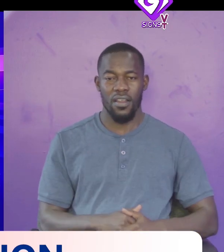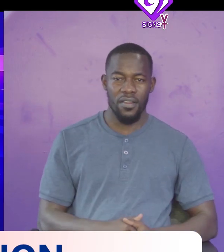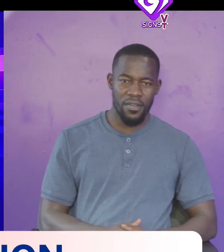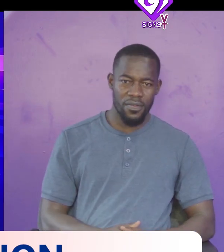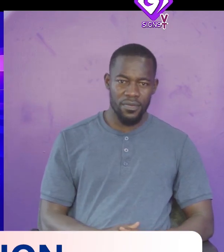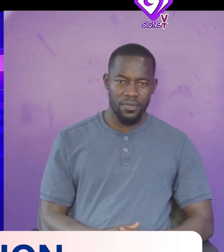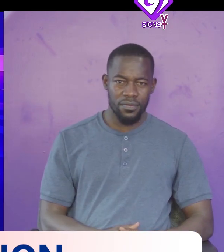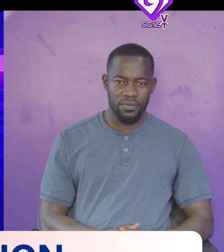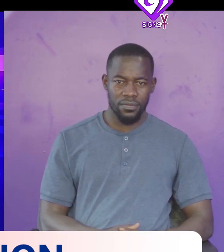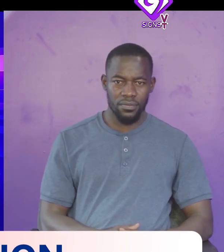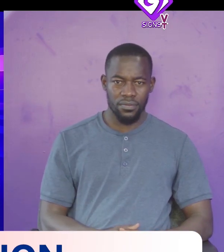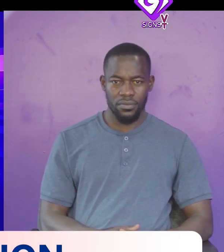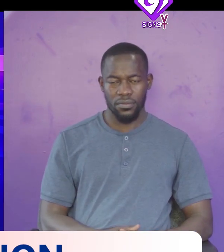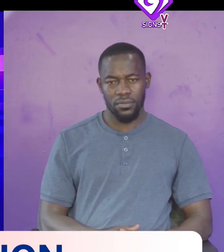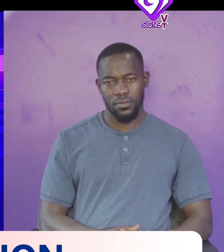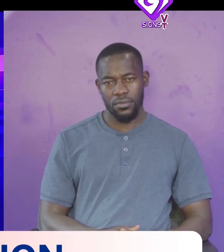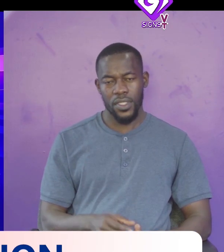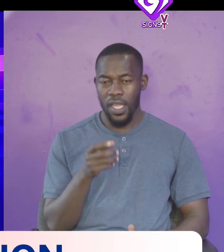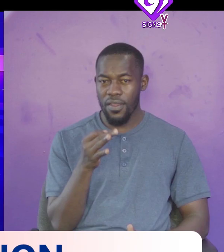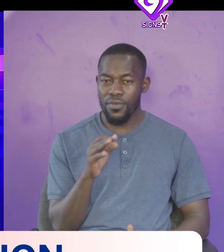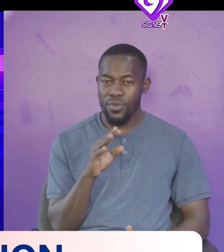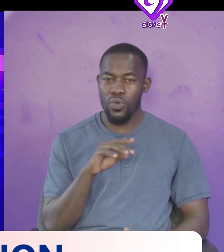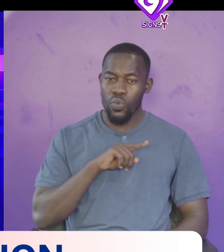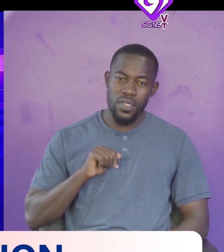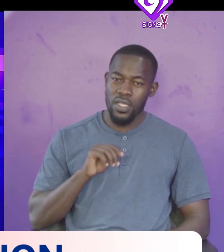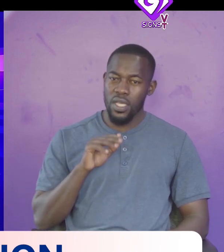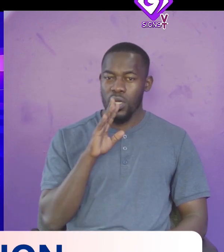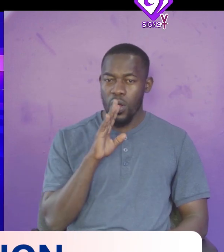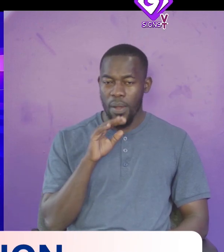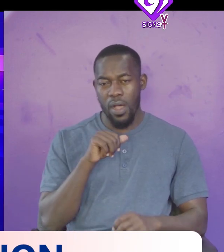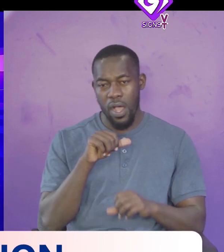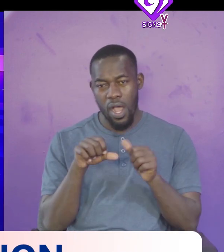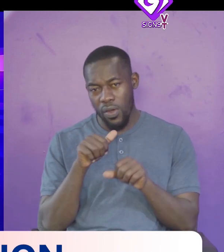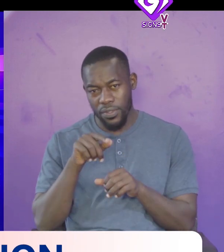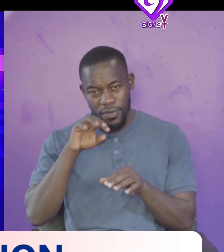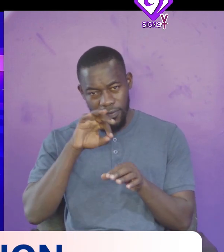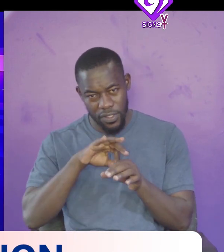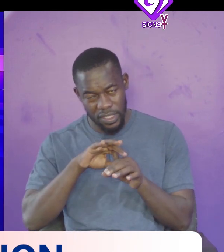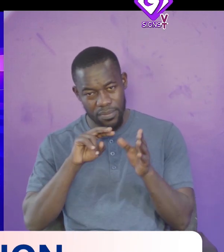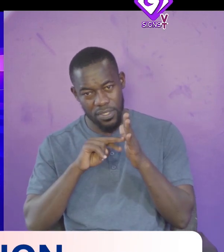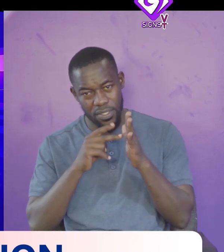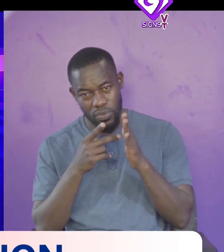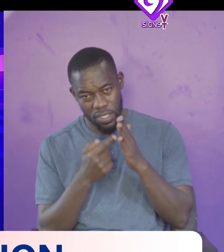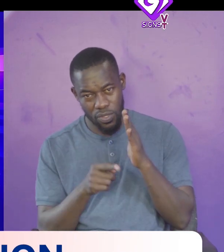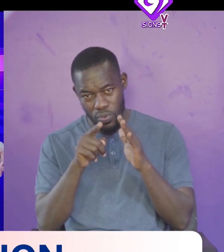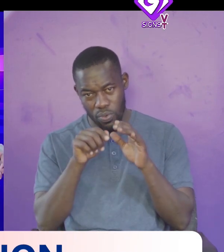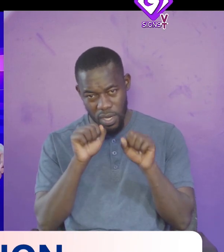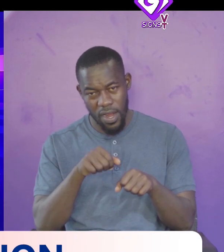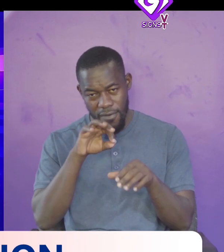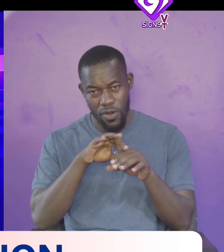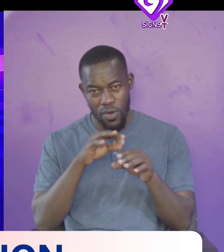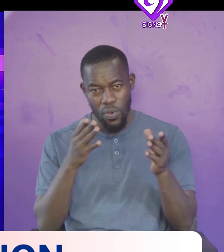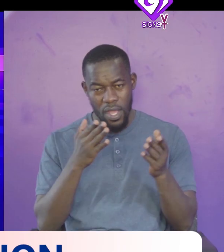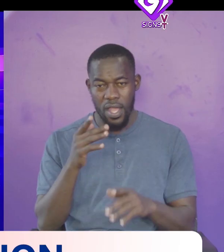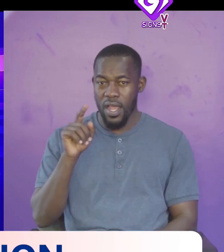be that we must, when we talk about mail-in balloting, right, it means that, Jonah, you can be voting in Trans Nzoia,